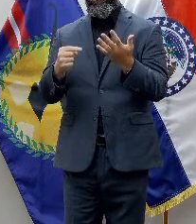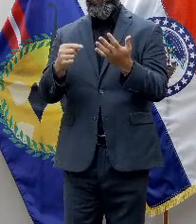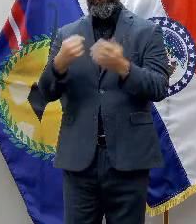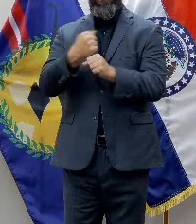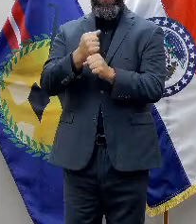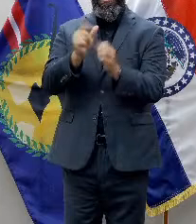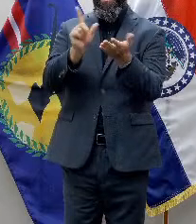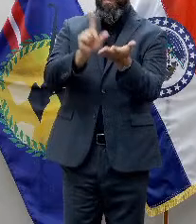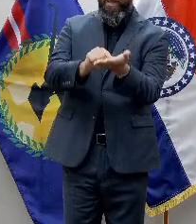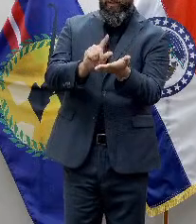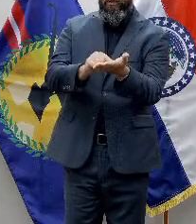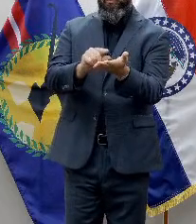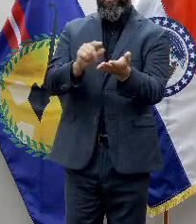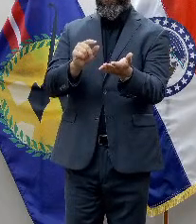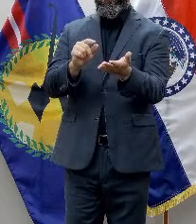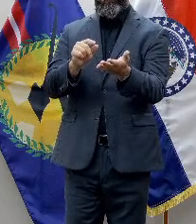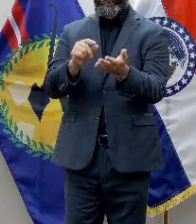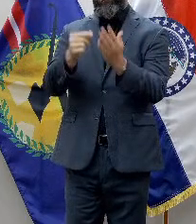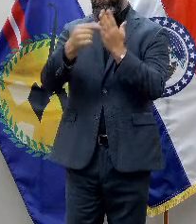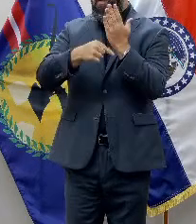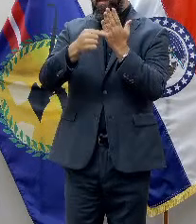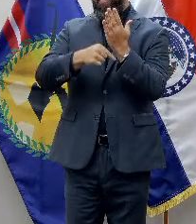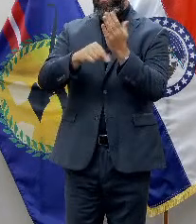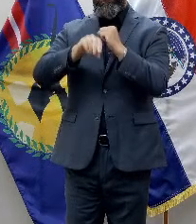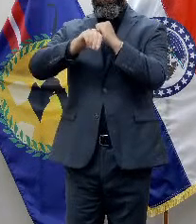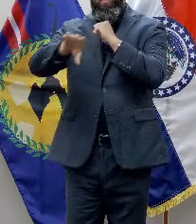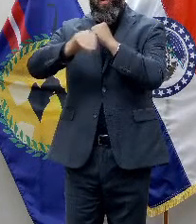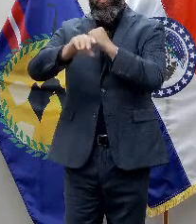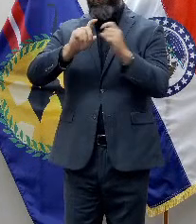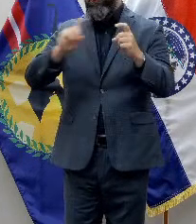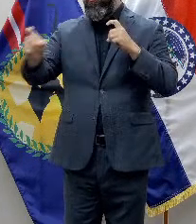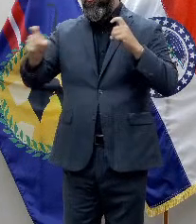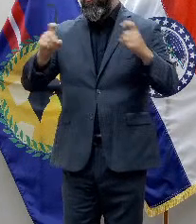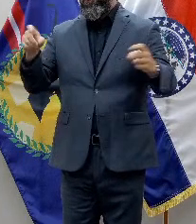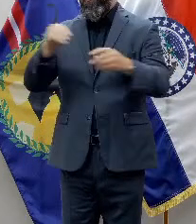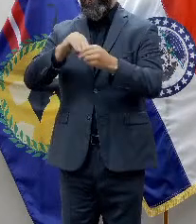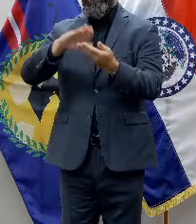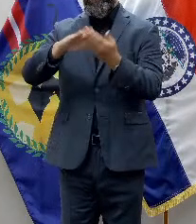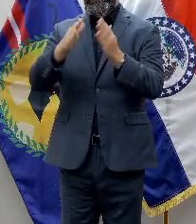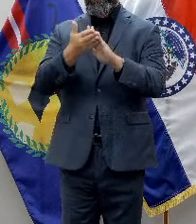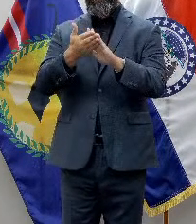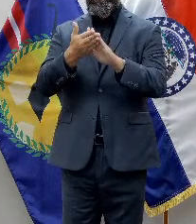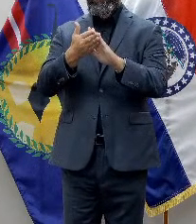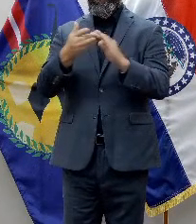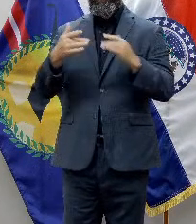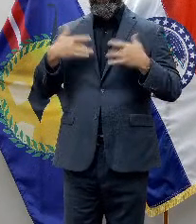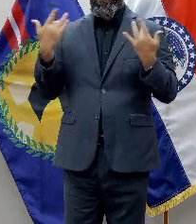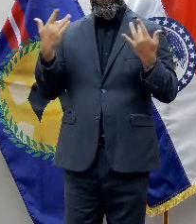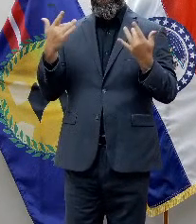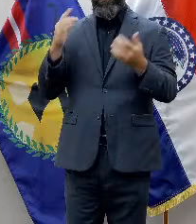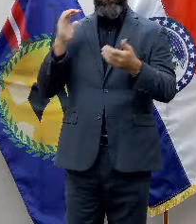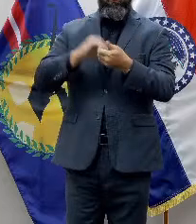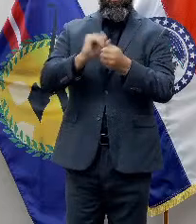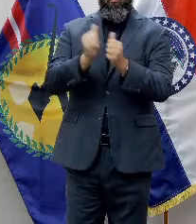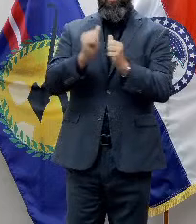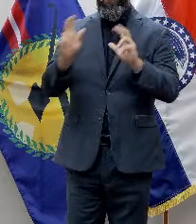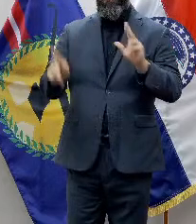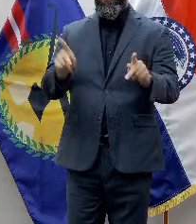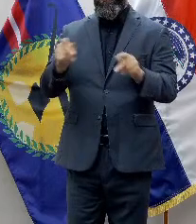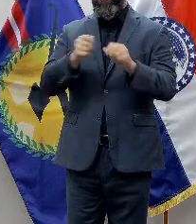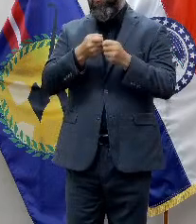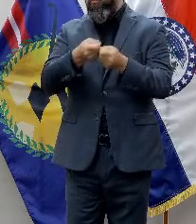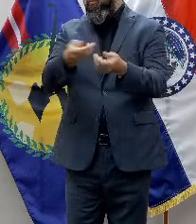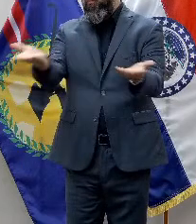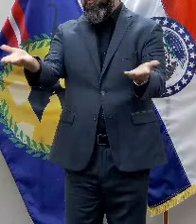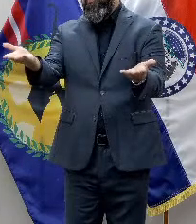and brochures and flyers and handouts that we've given out in community events, or that we've partnered with others to distribute in the community,